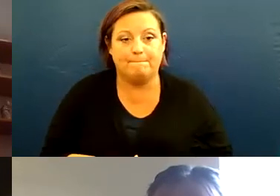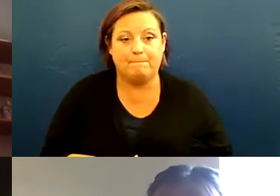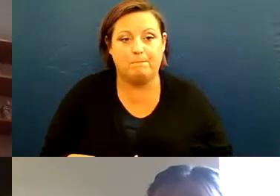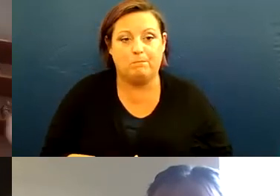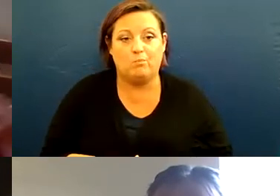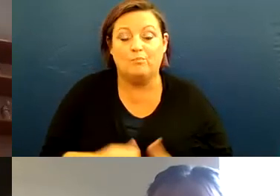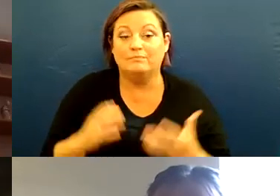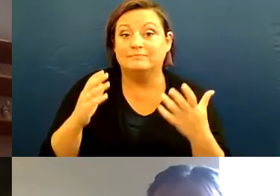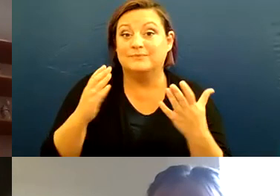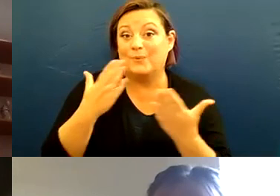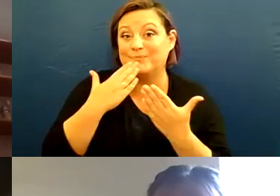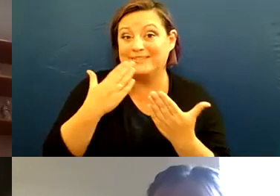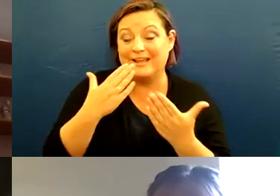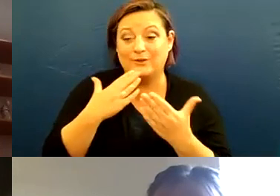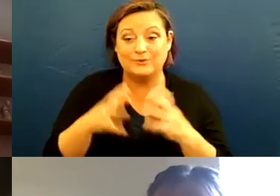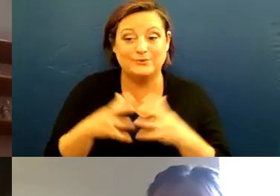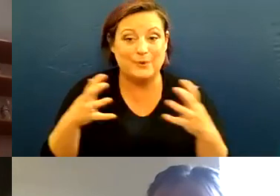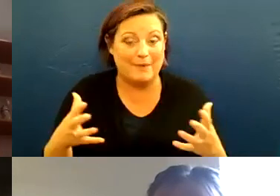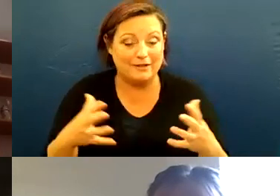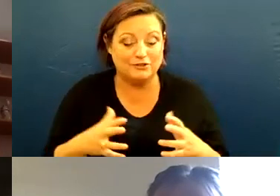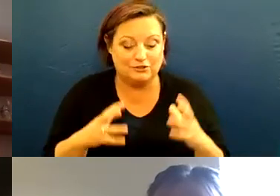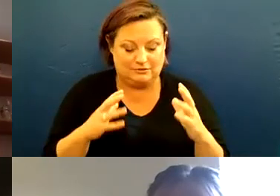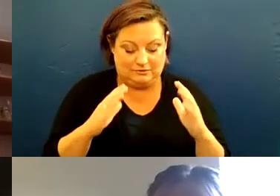thank you very much. Hopefully, it looks